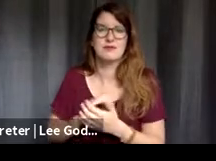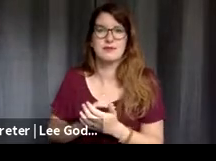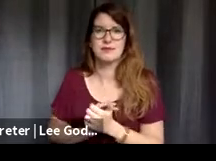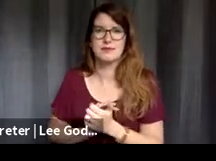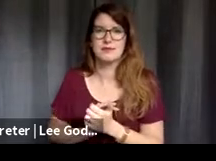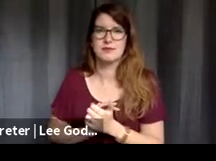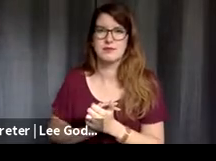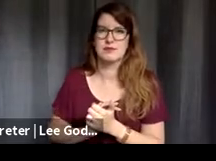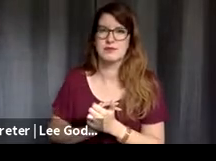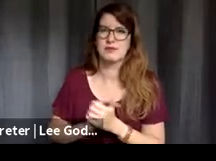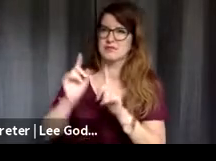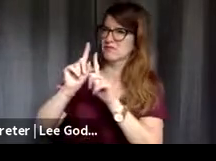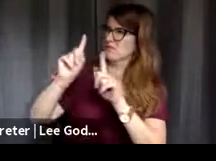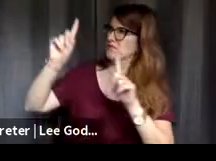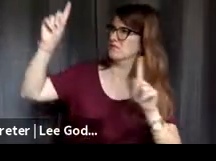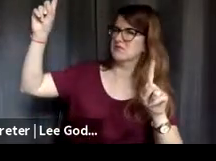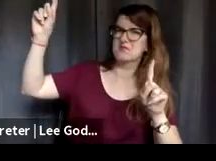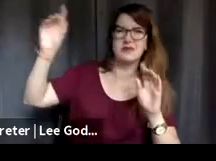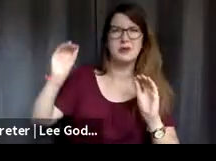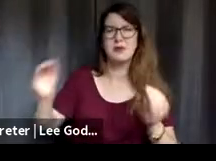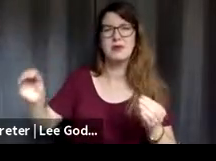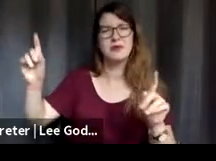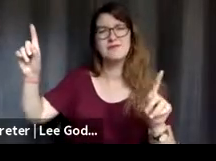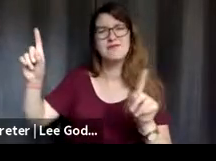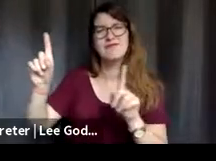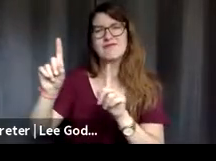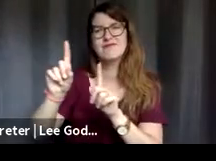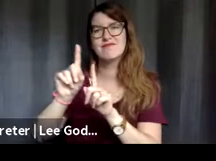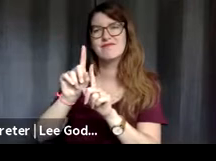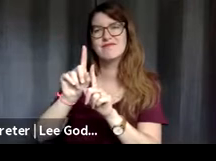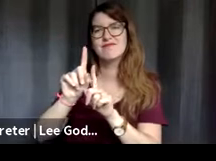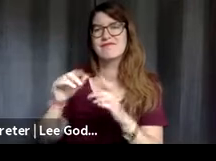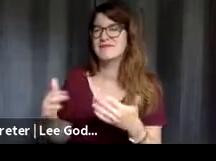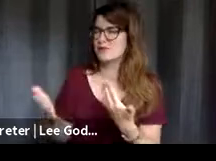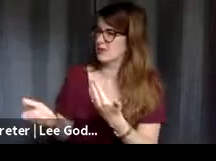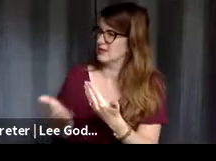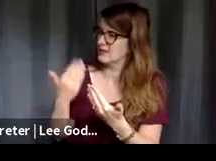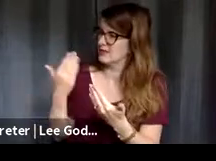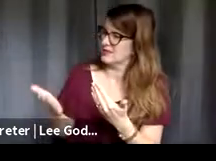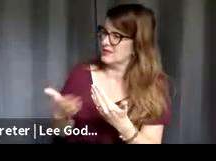Space between us.